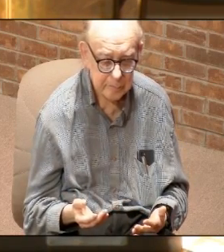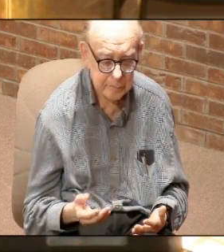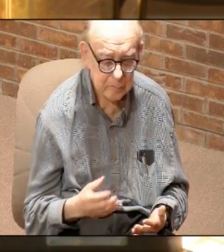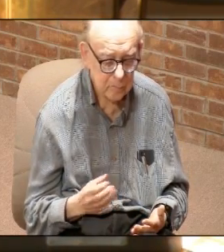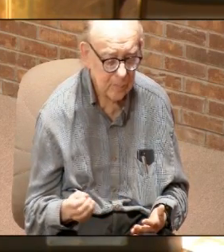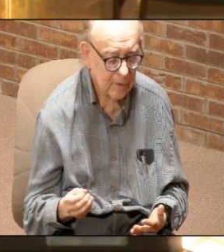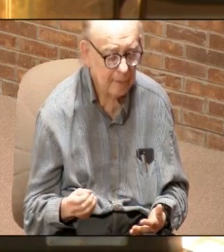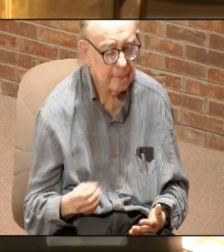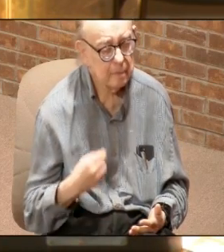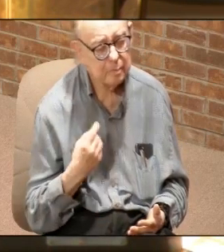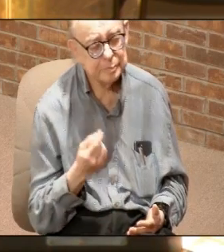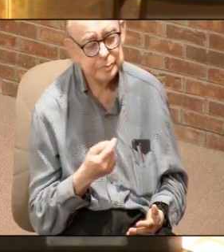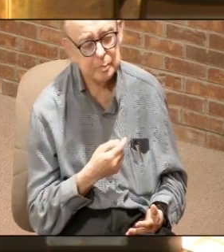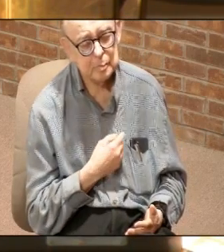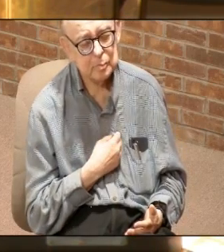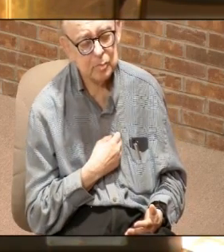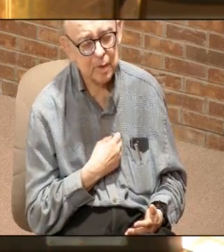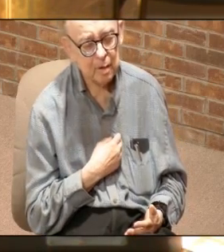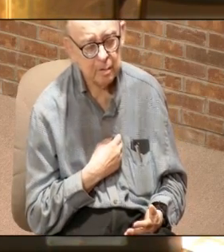And so in